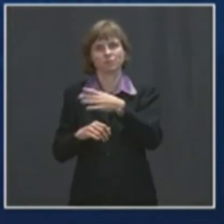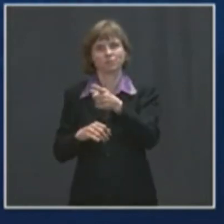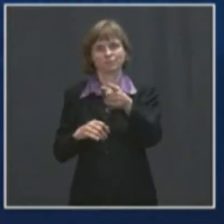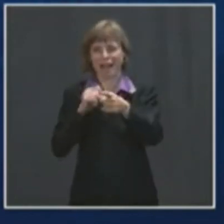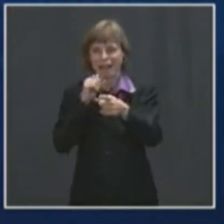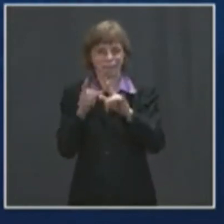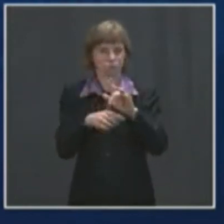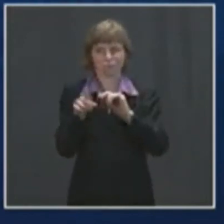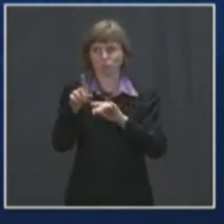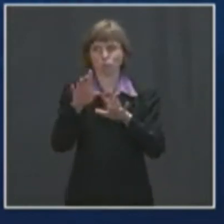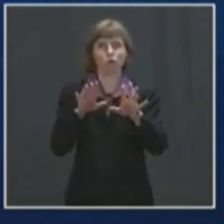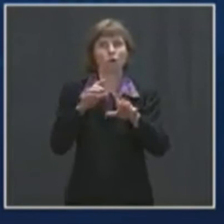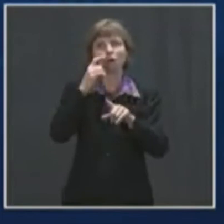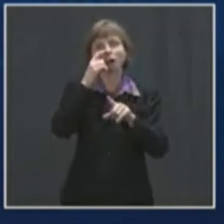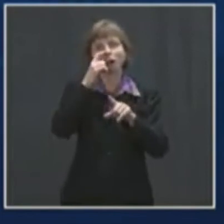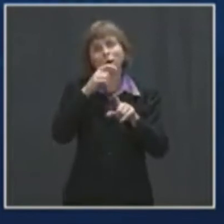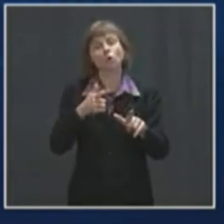Just one quick foreign policy question.